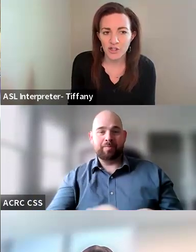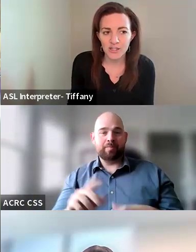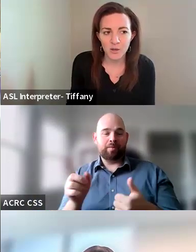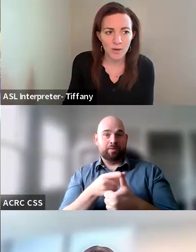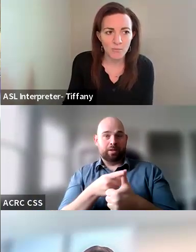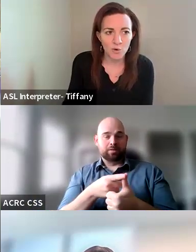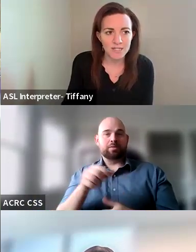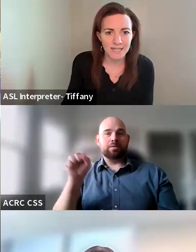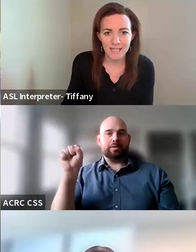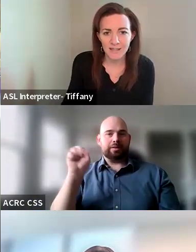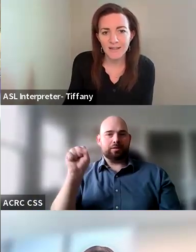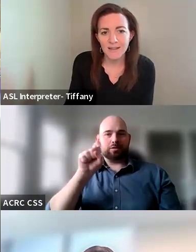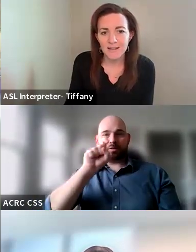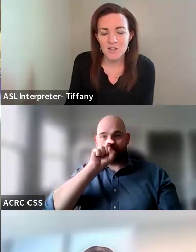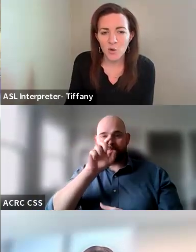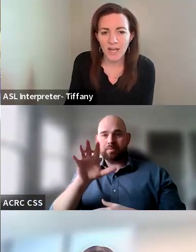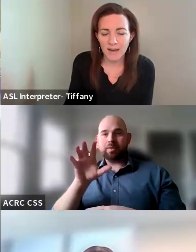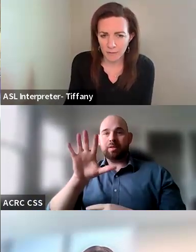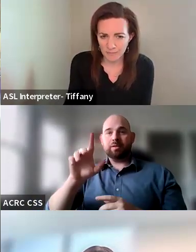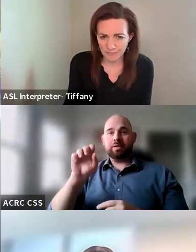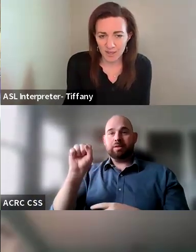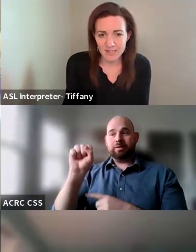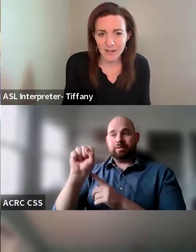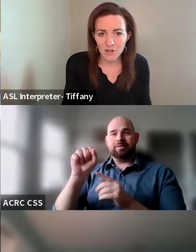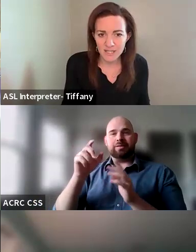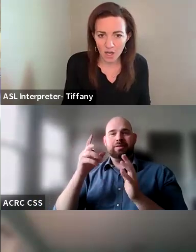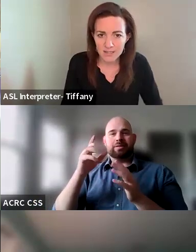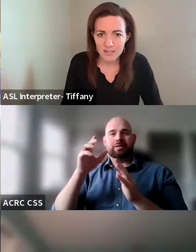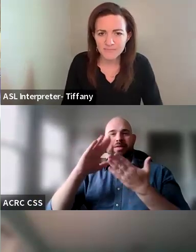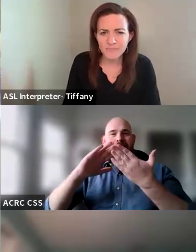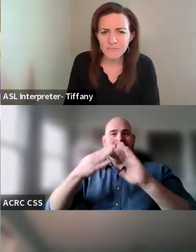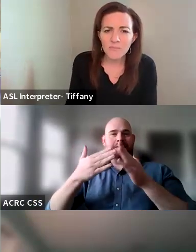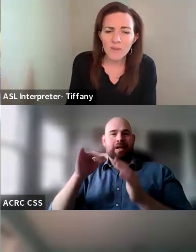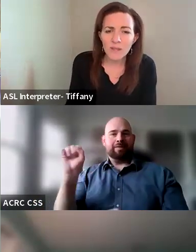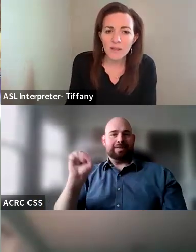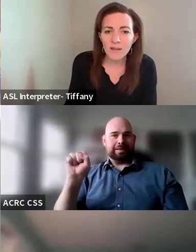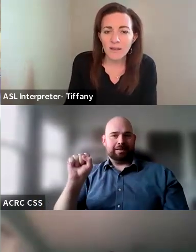to learn one more sign. So we have Seattle Seahawks.